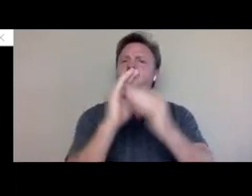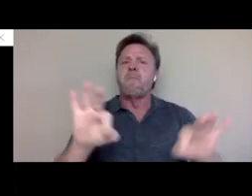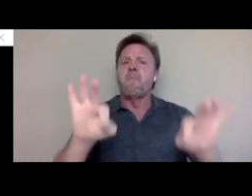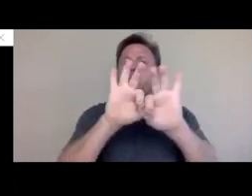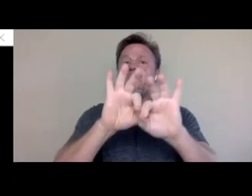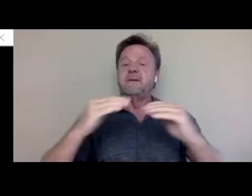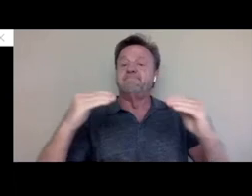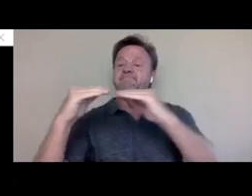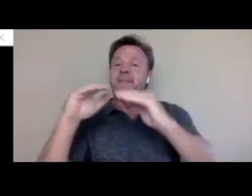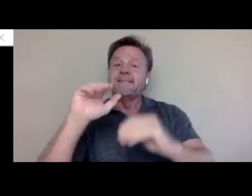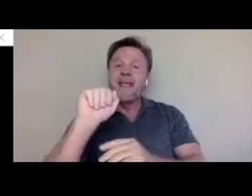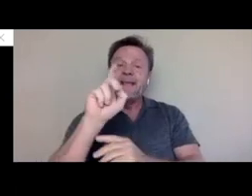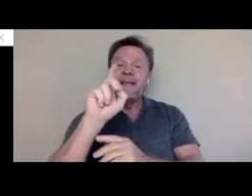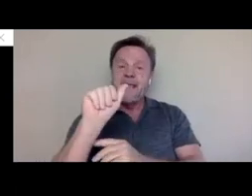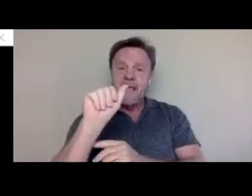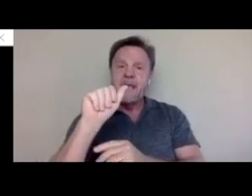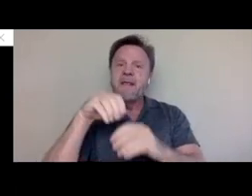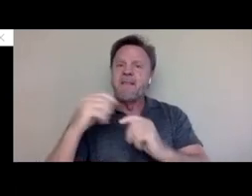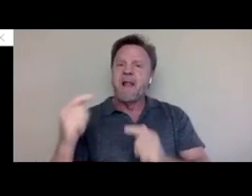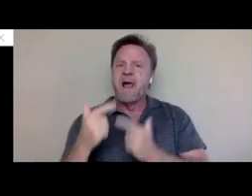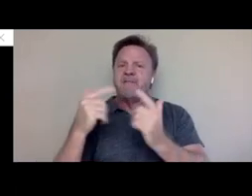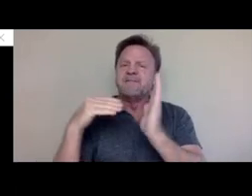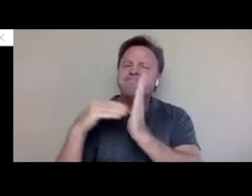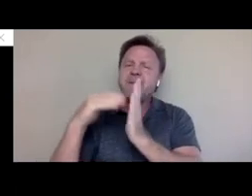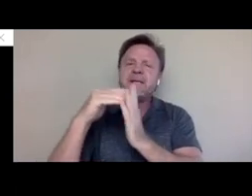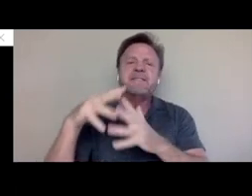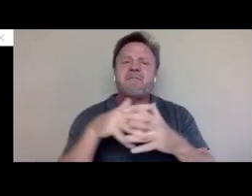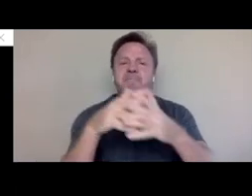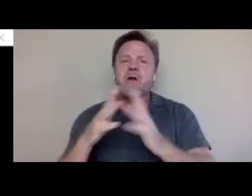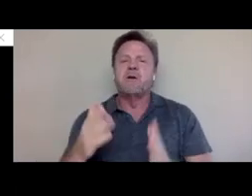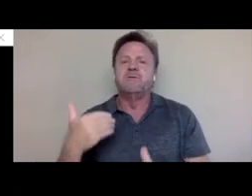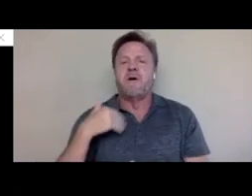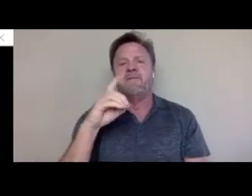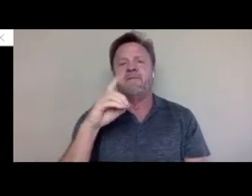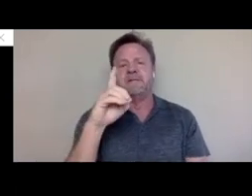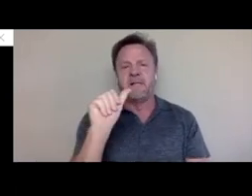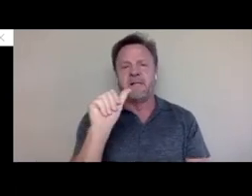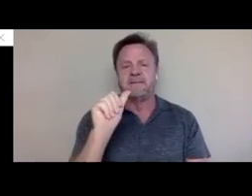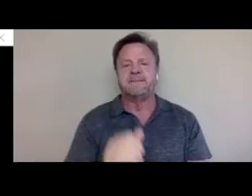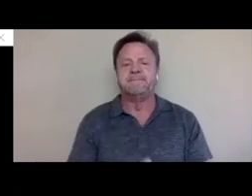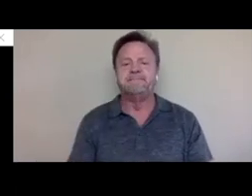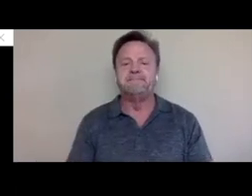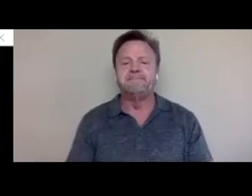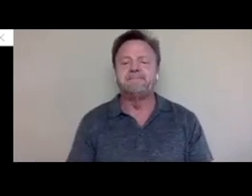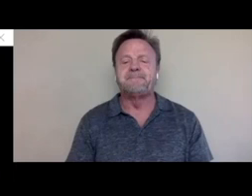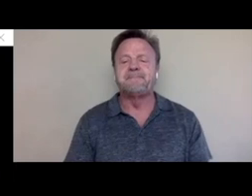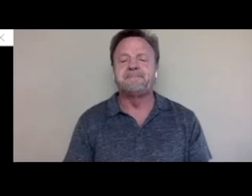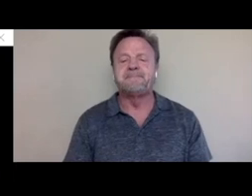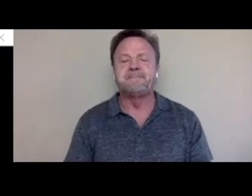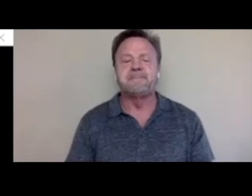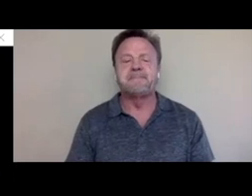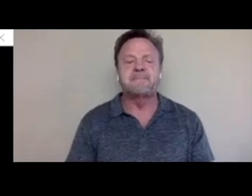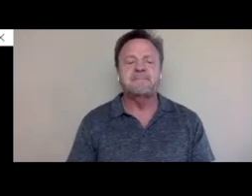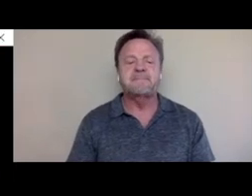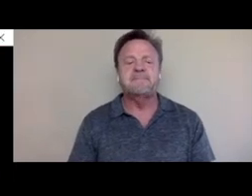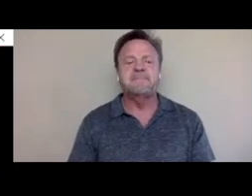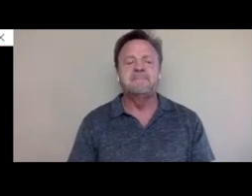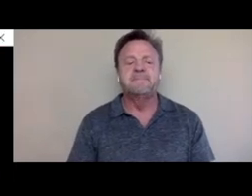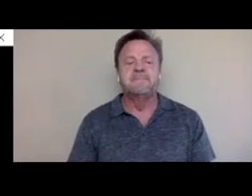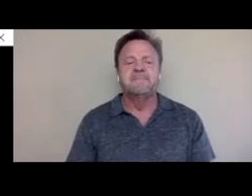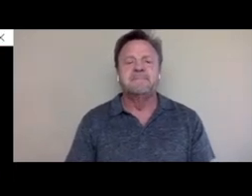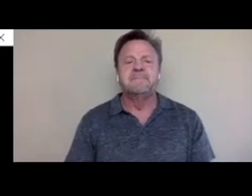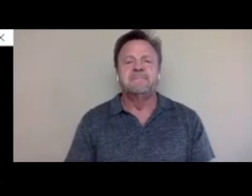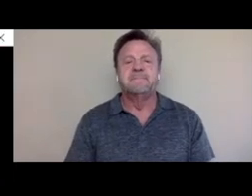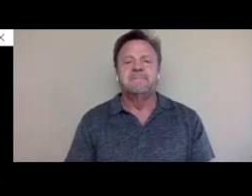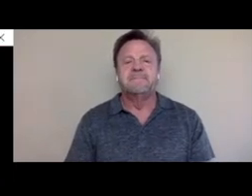has been in the lives of millions of Americans with disabilities. Next slide, please.